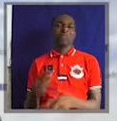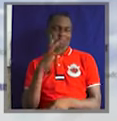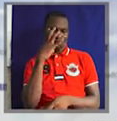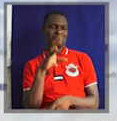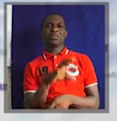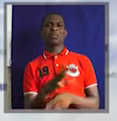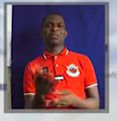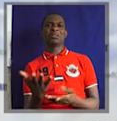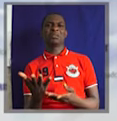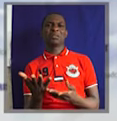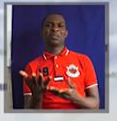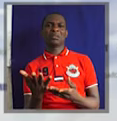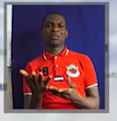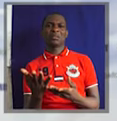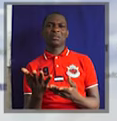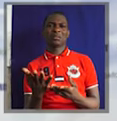aguiɛ